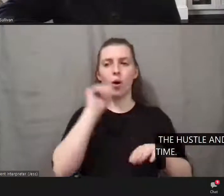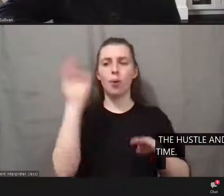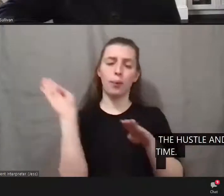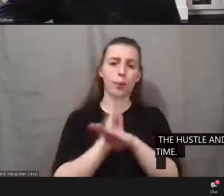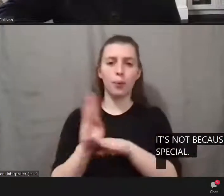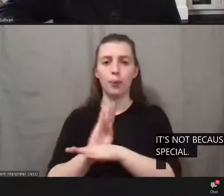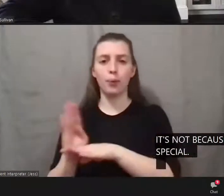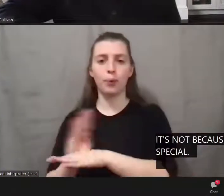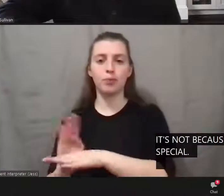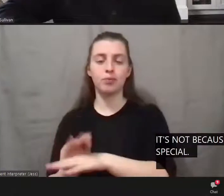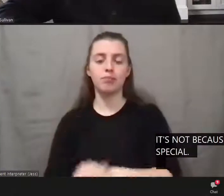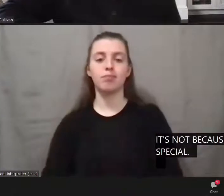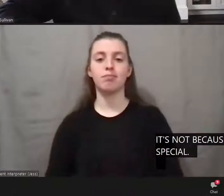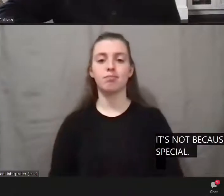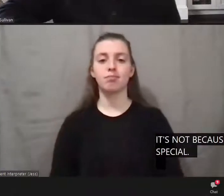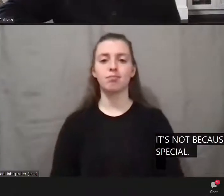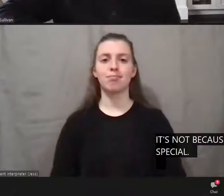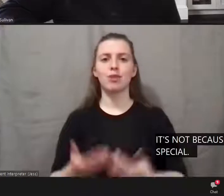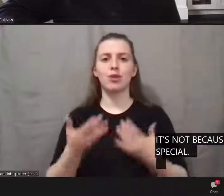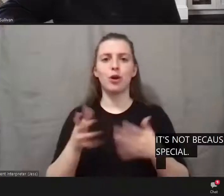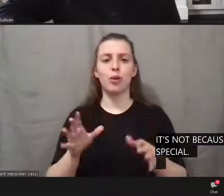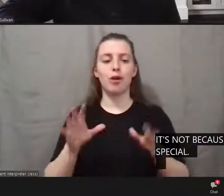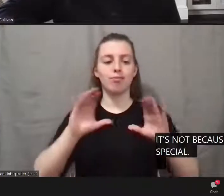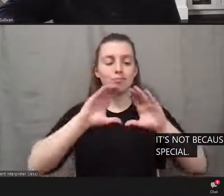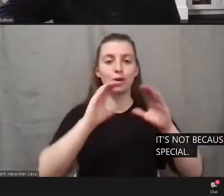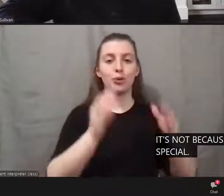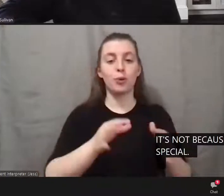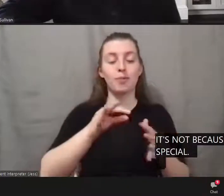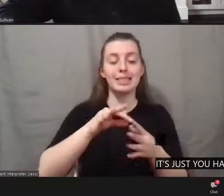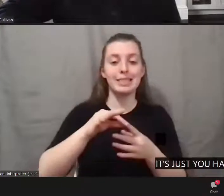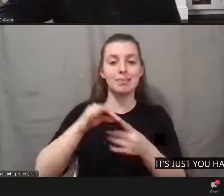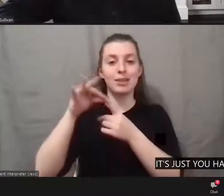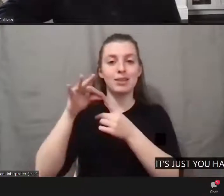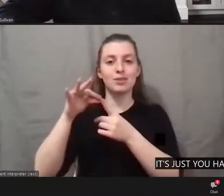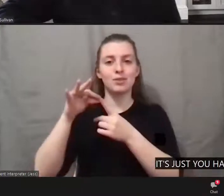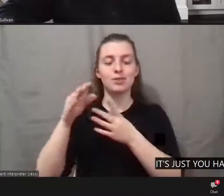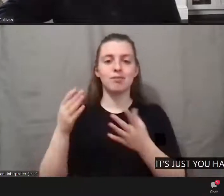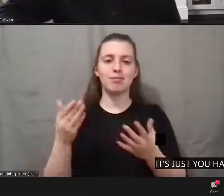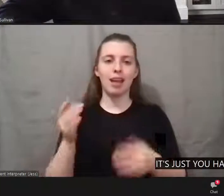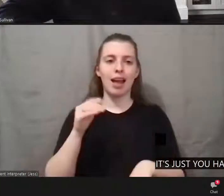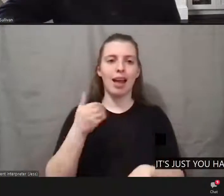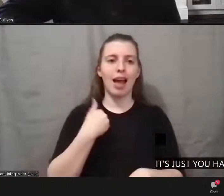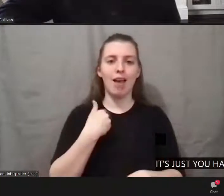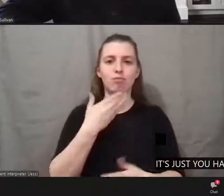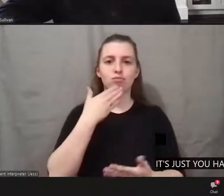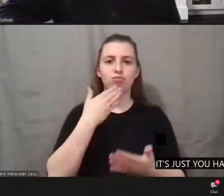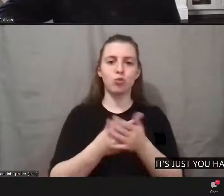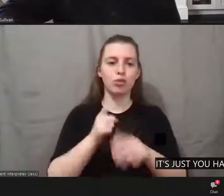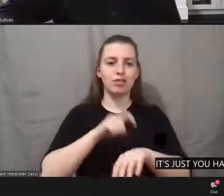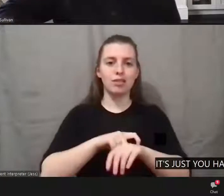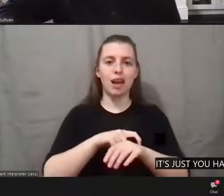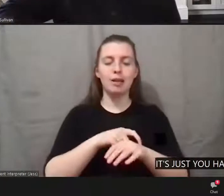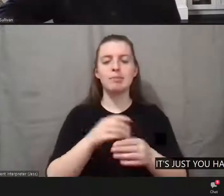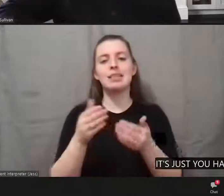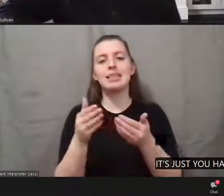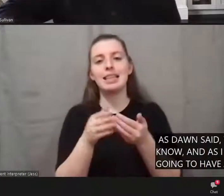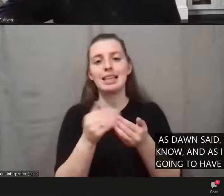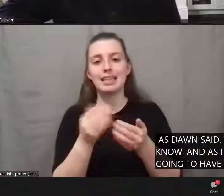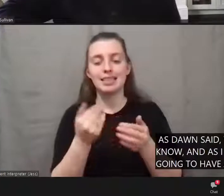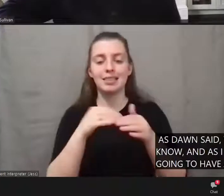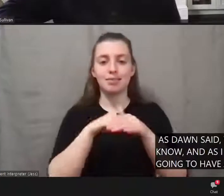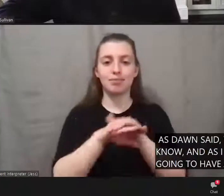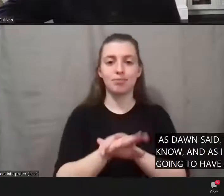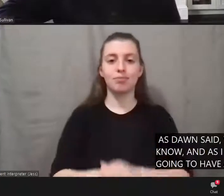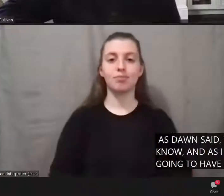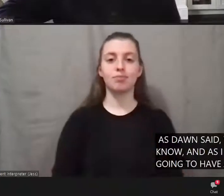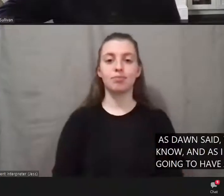have these clientele, as Don said, and as I mentioned, we're all going to have a disability. We're all getting older if we're fortunate enough